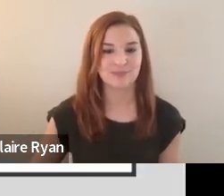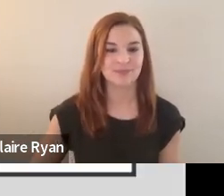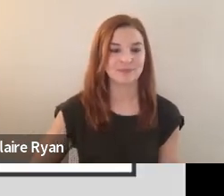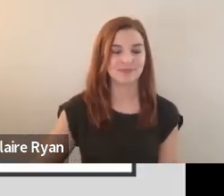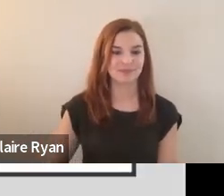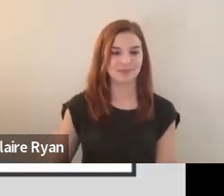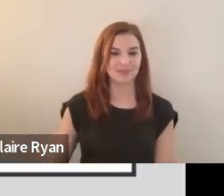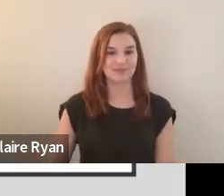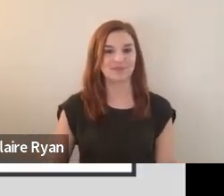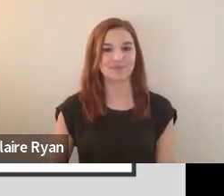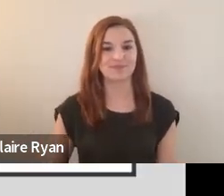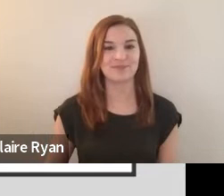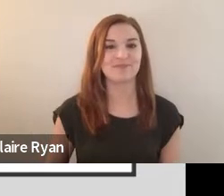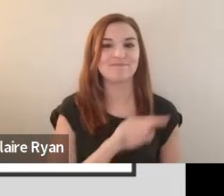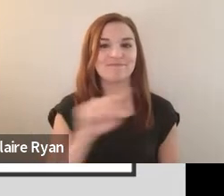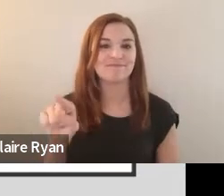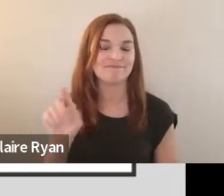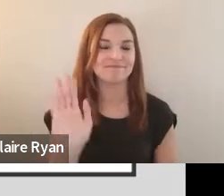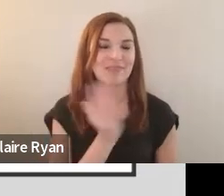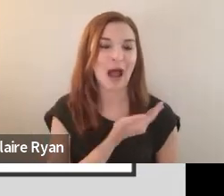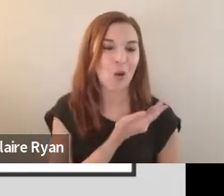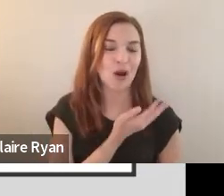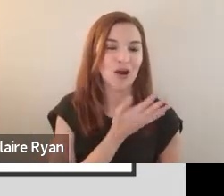impacts that it can have on healthcare.